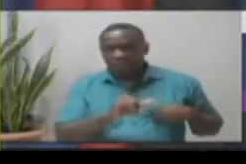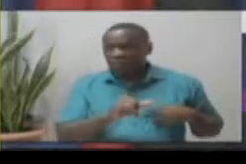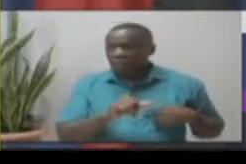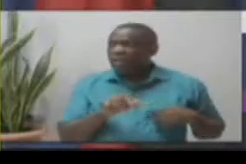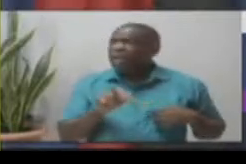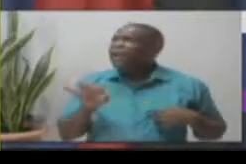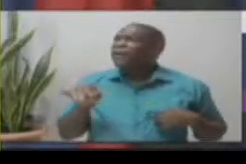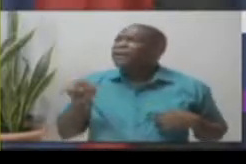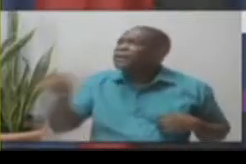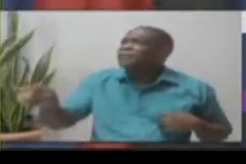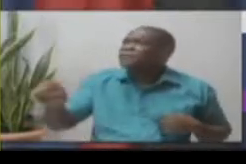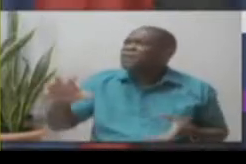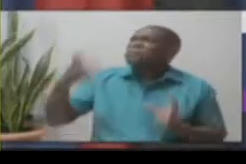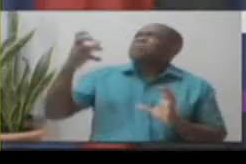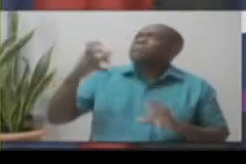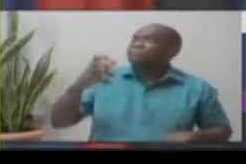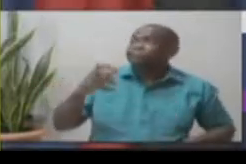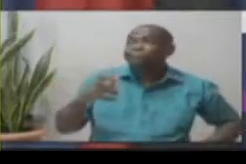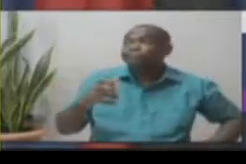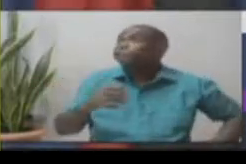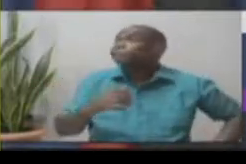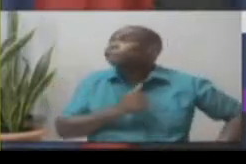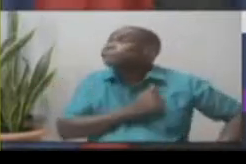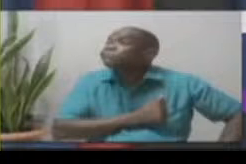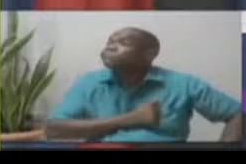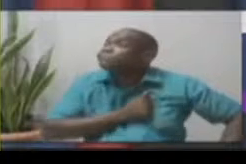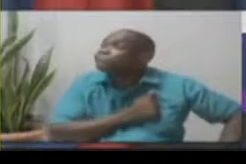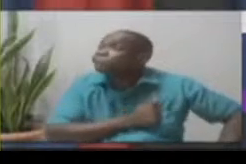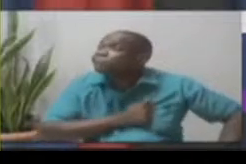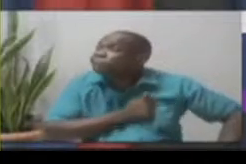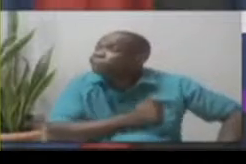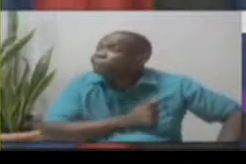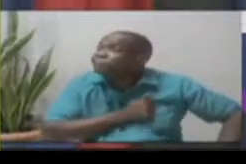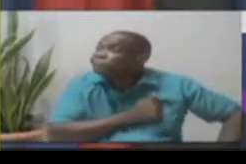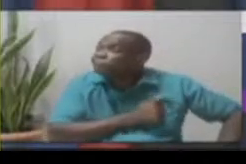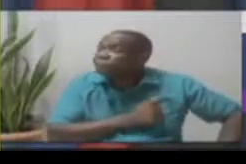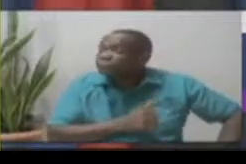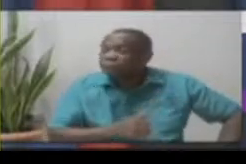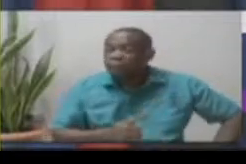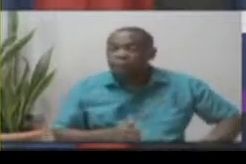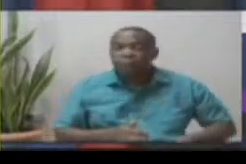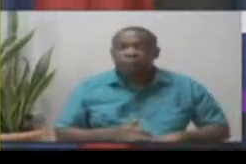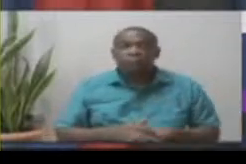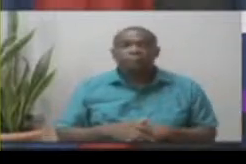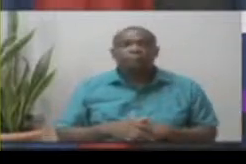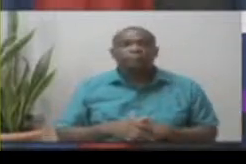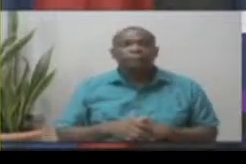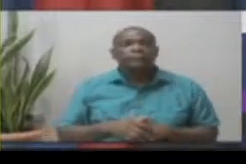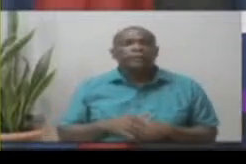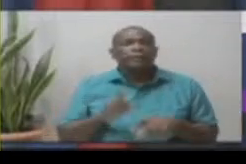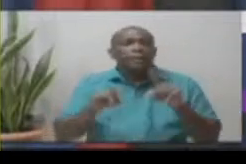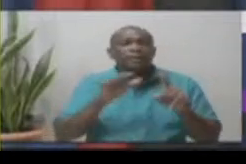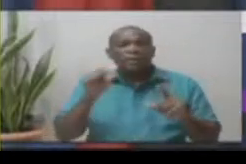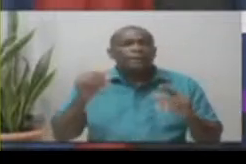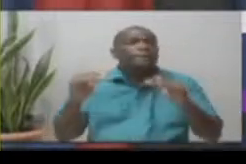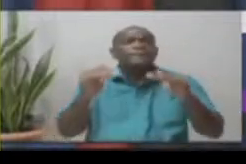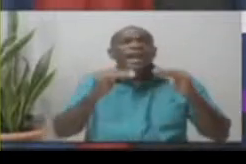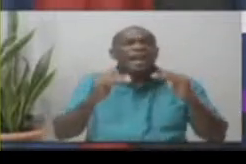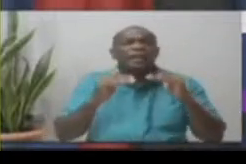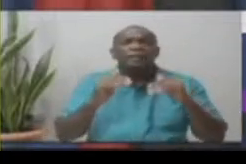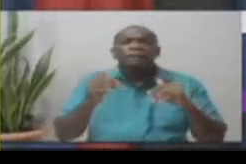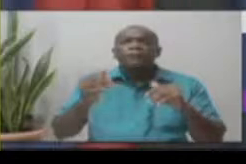But I don't think it is fair for somebody to tell me what to do with what I